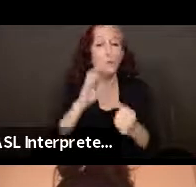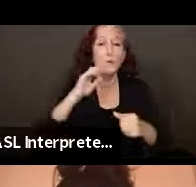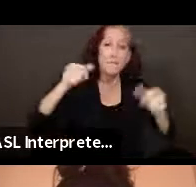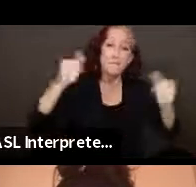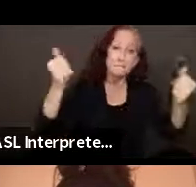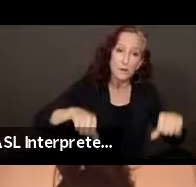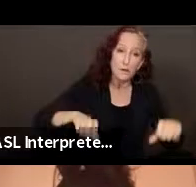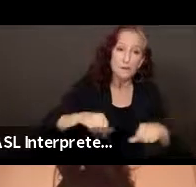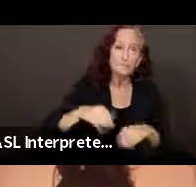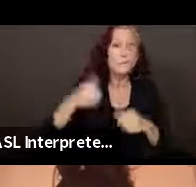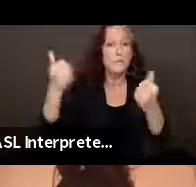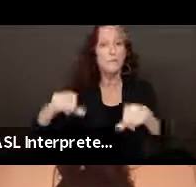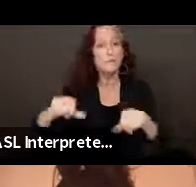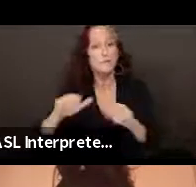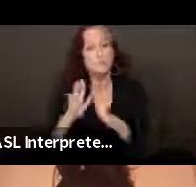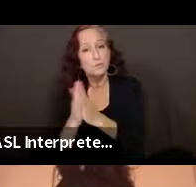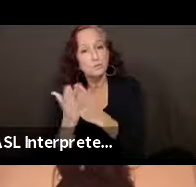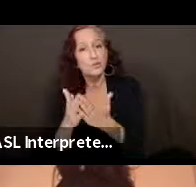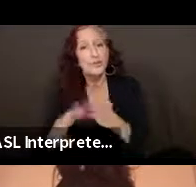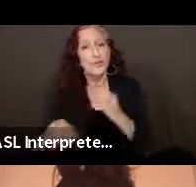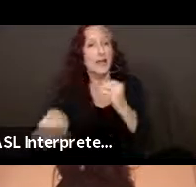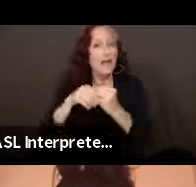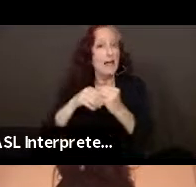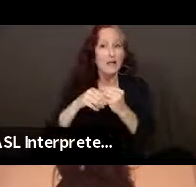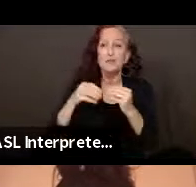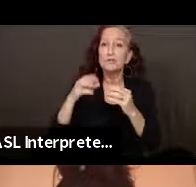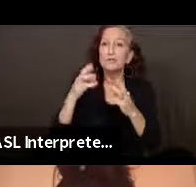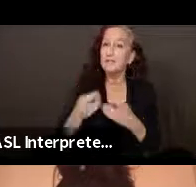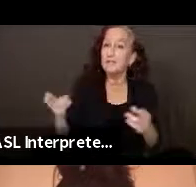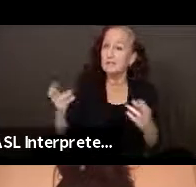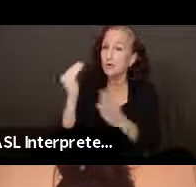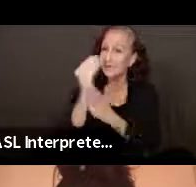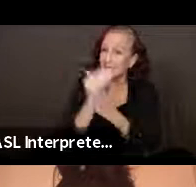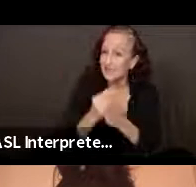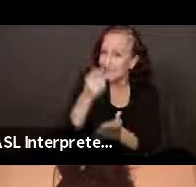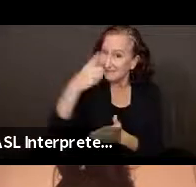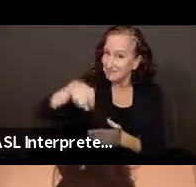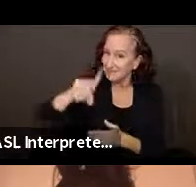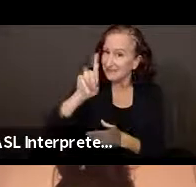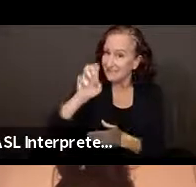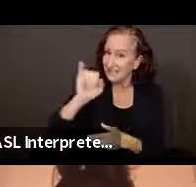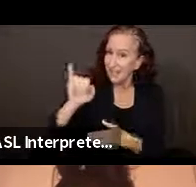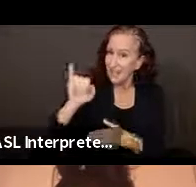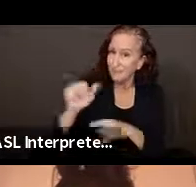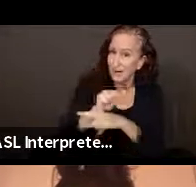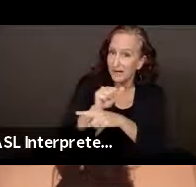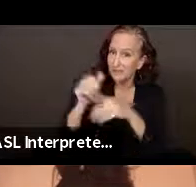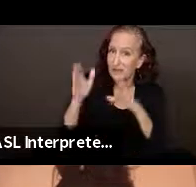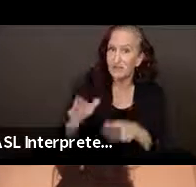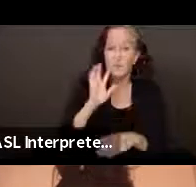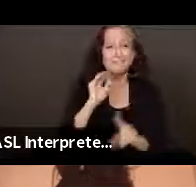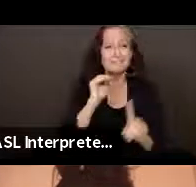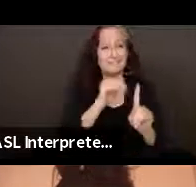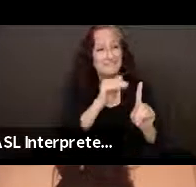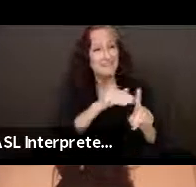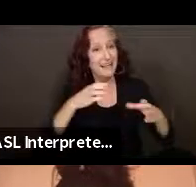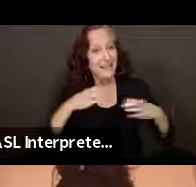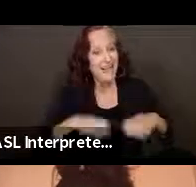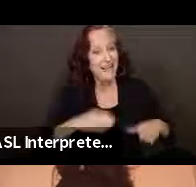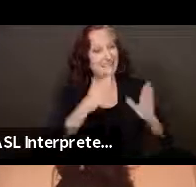to add it to our resource list, all of us DEI practitioners. We're going to tell our clients to buy the book.